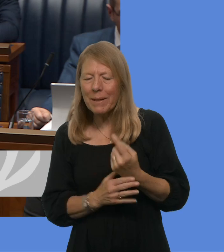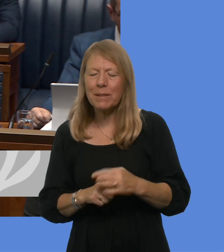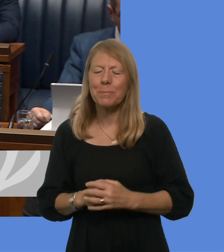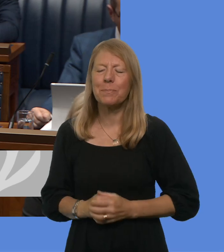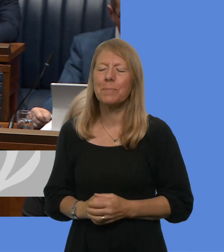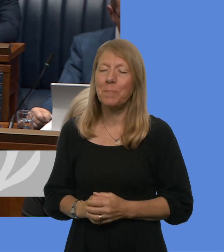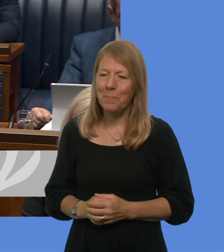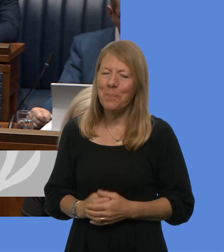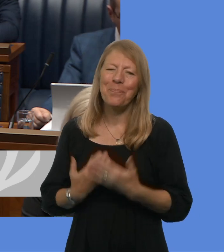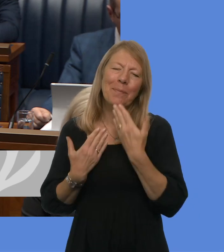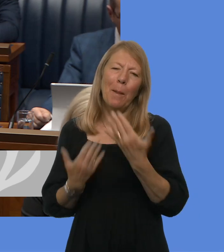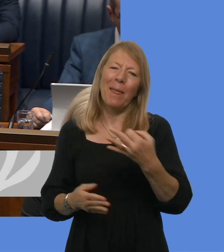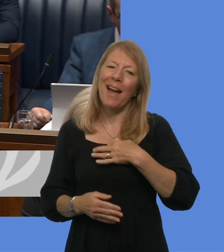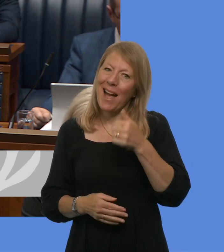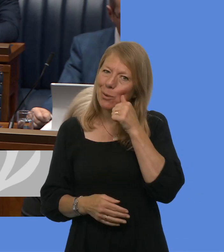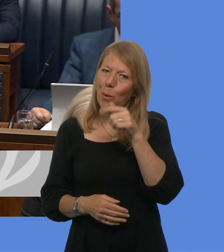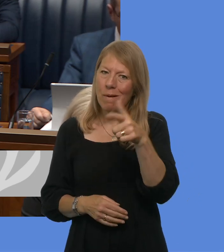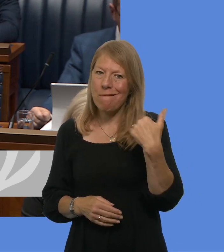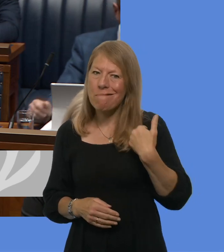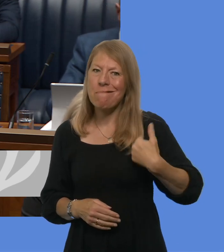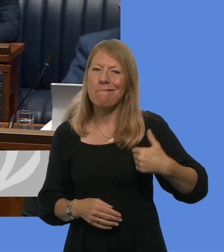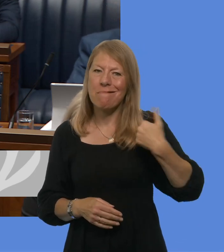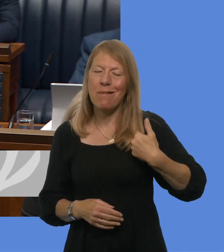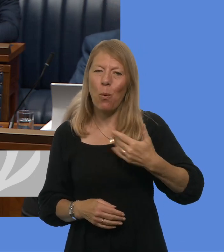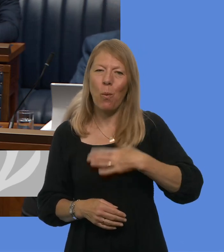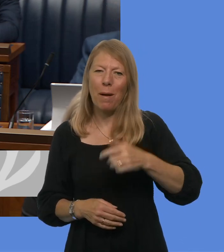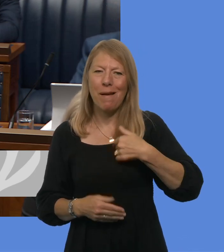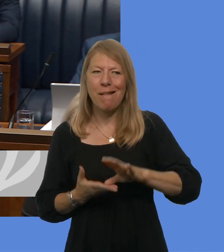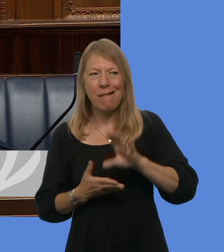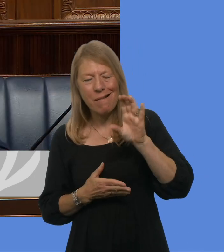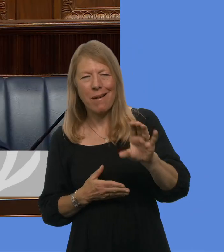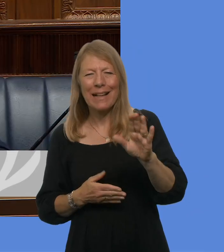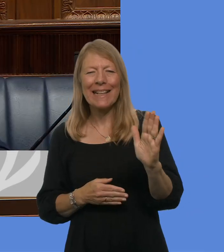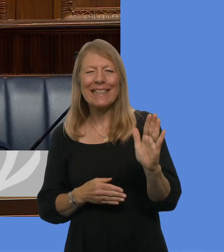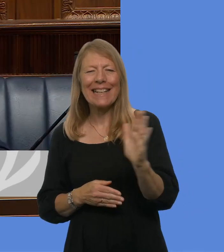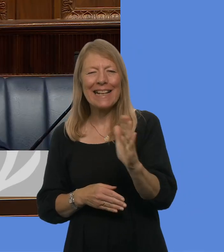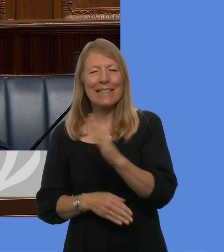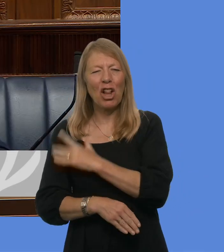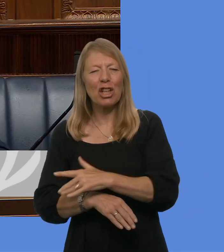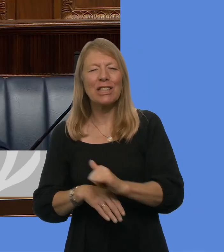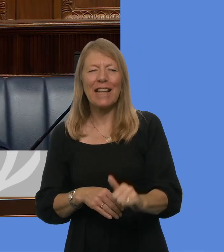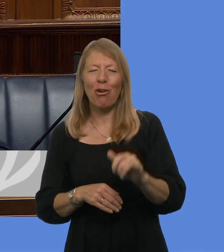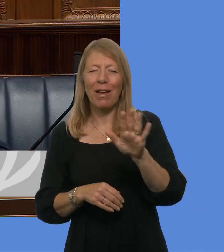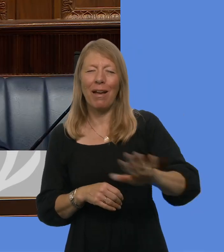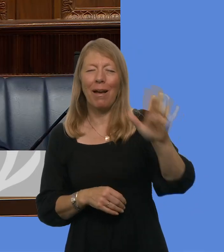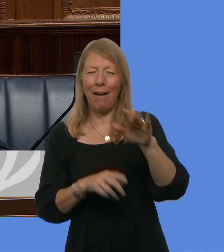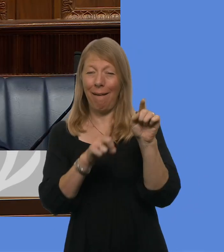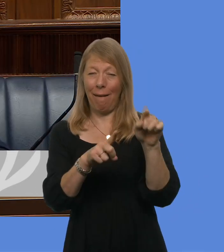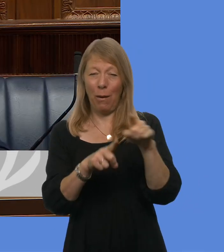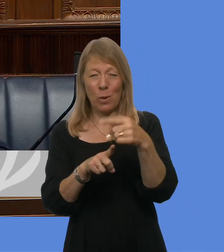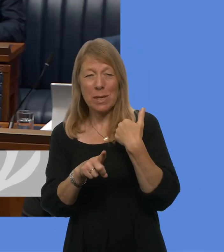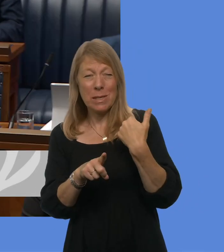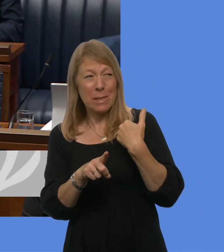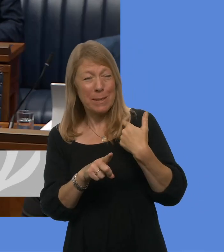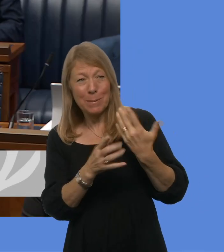been an advocate for investment in schools within the East Londonderry constituency, that I would hope will be able to avail